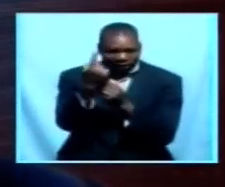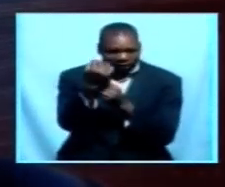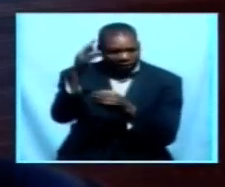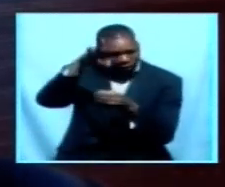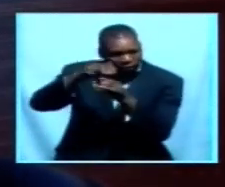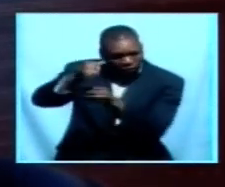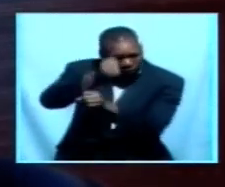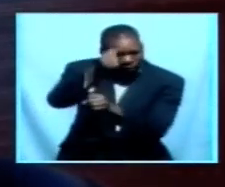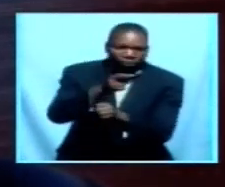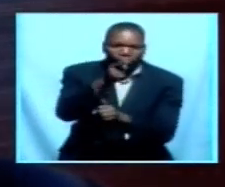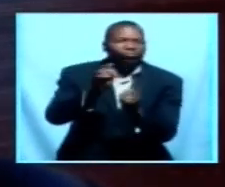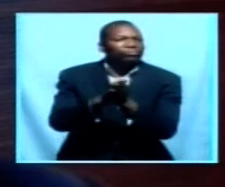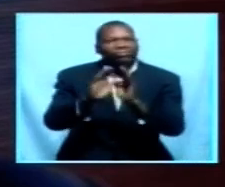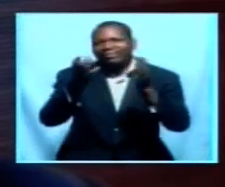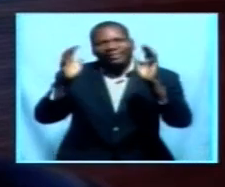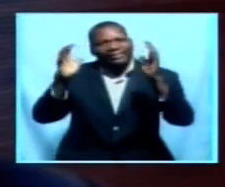polls.